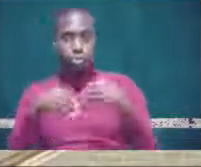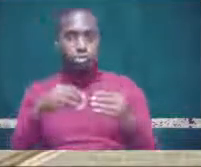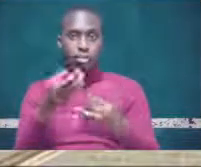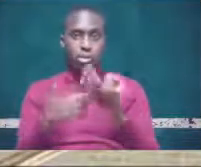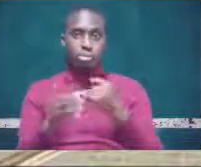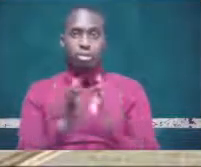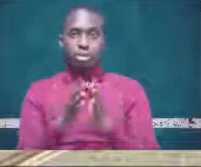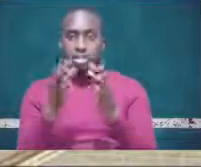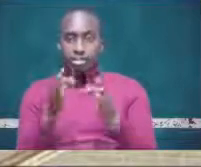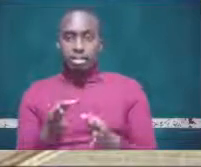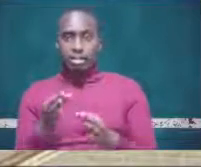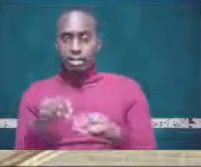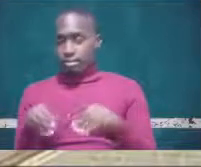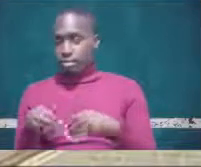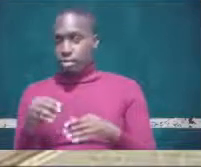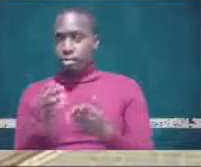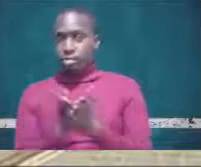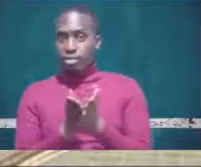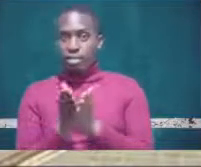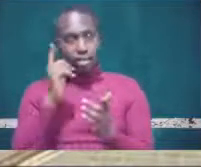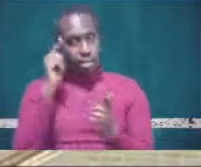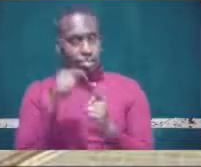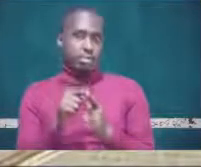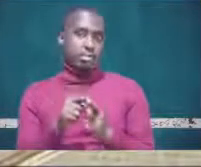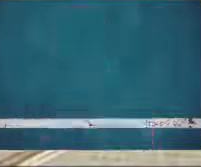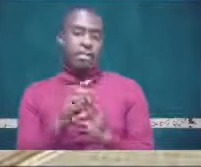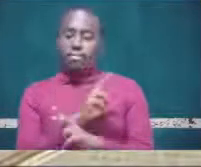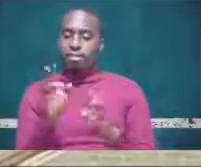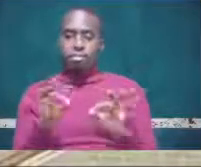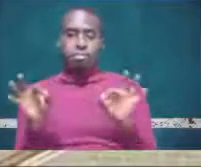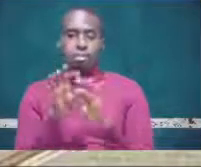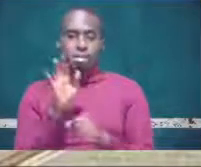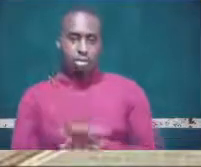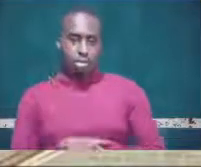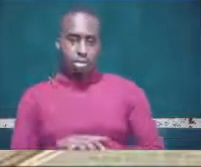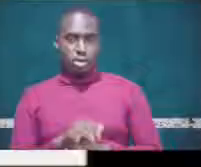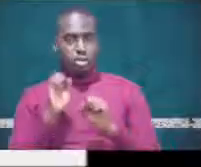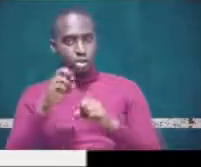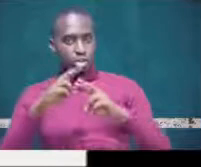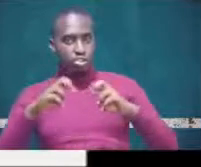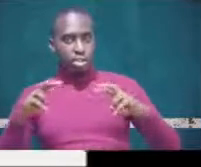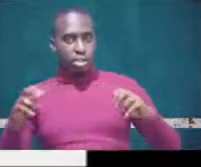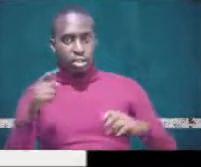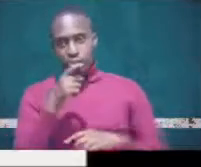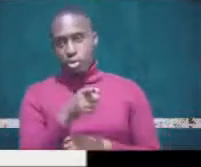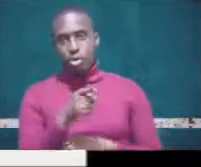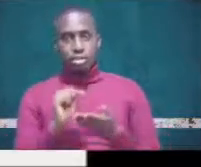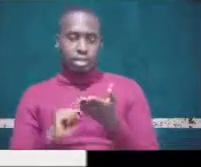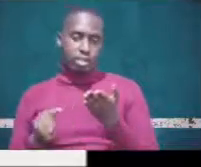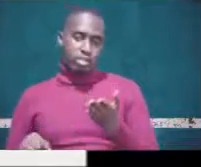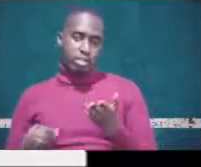machines, equipment to serve a purpose, it is really very important. So you can check that